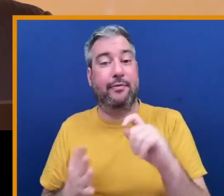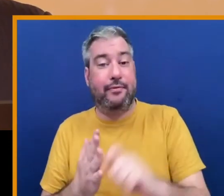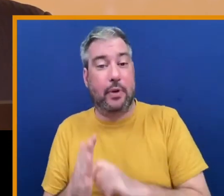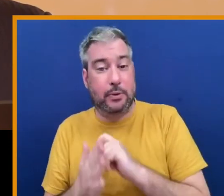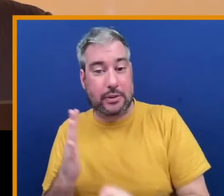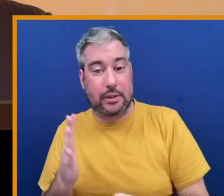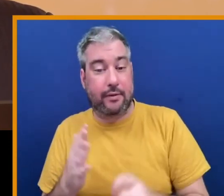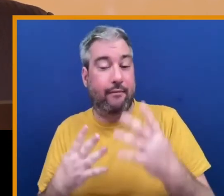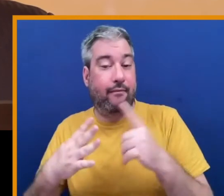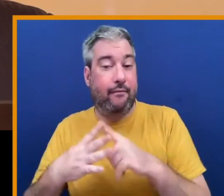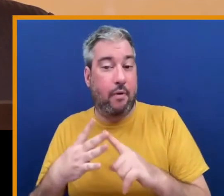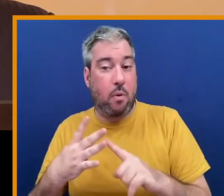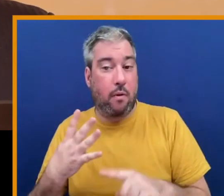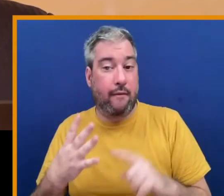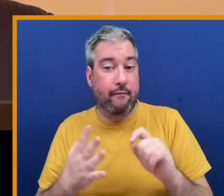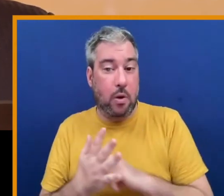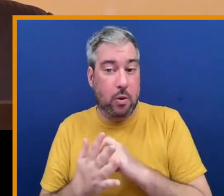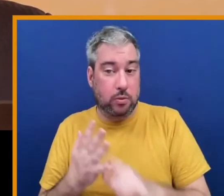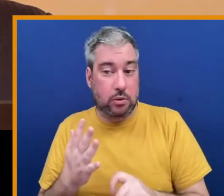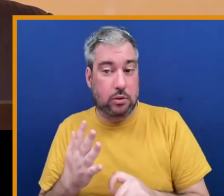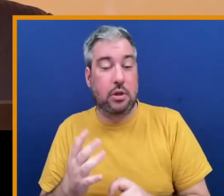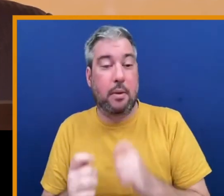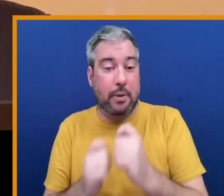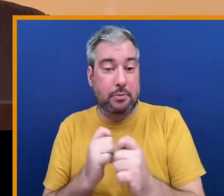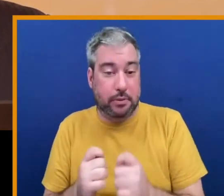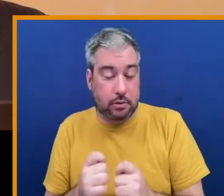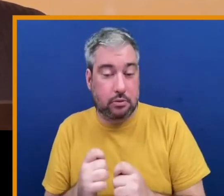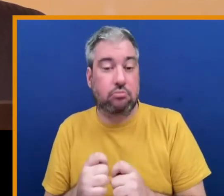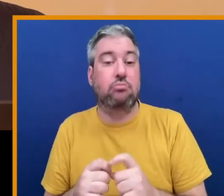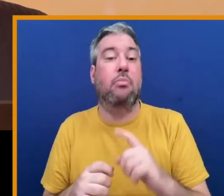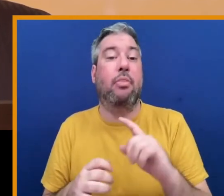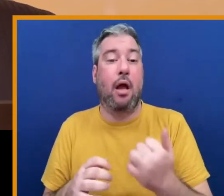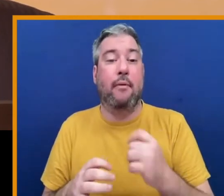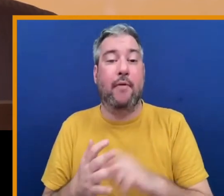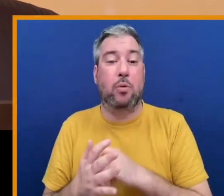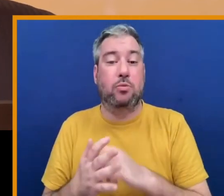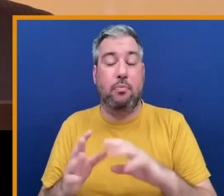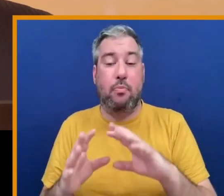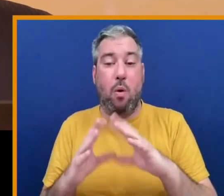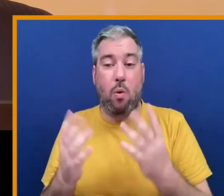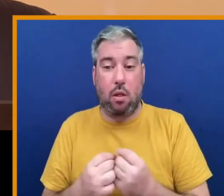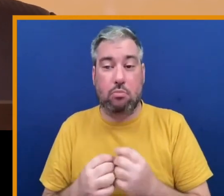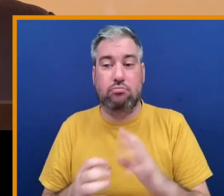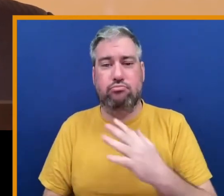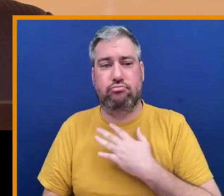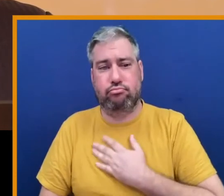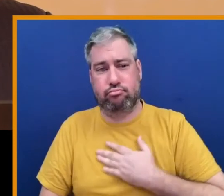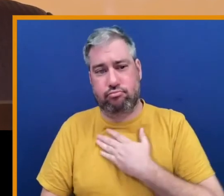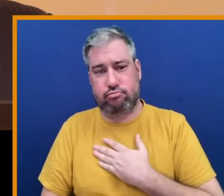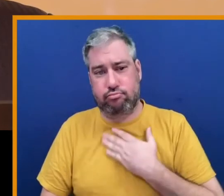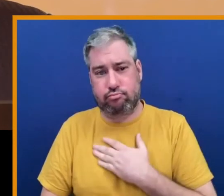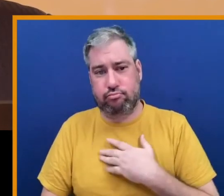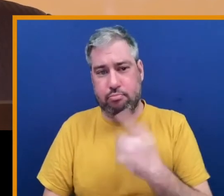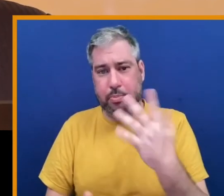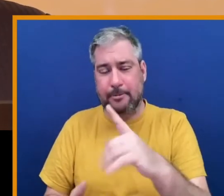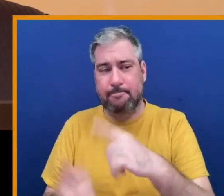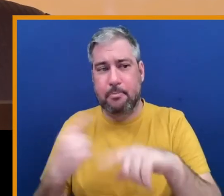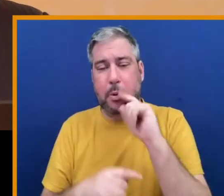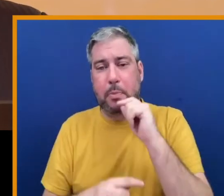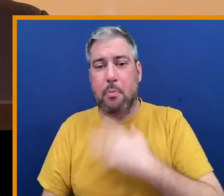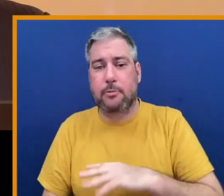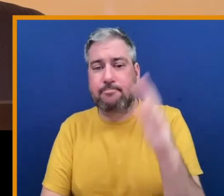motion as a whole. Apologies to those people who put in cards that we weren't able to call, but we'll now move to that vote. So can